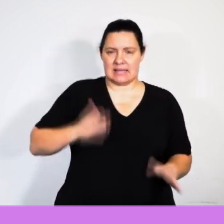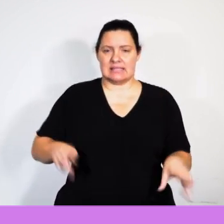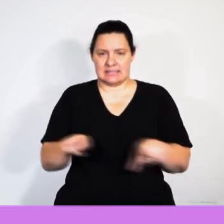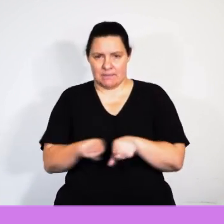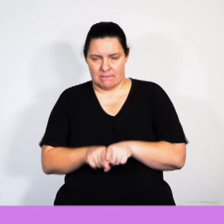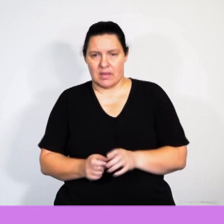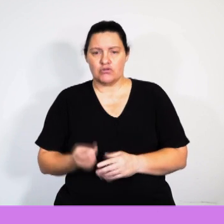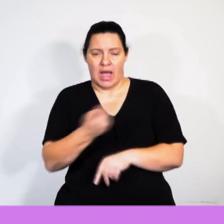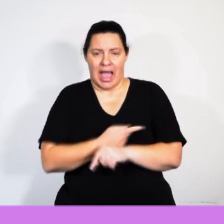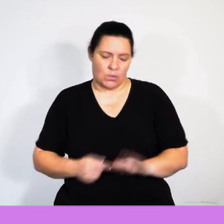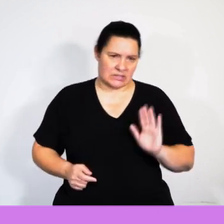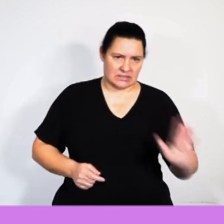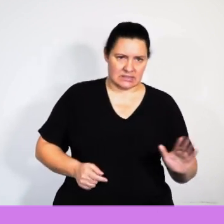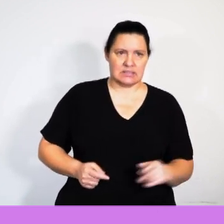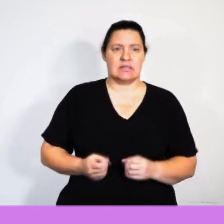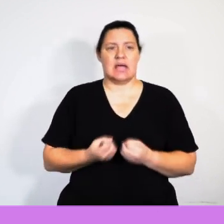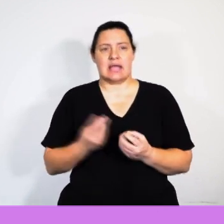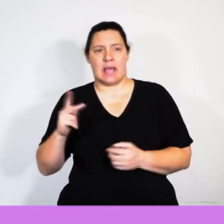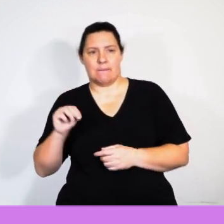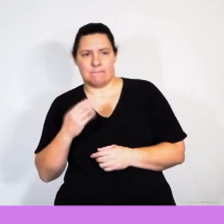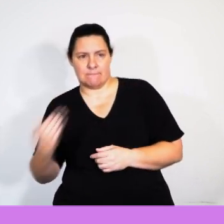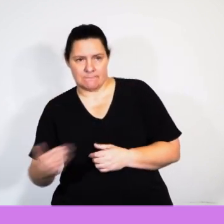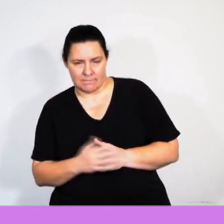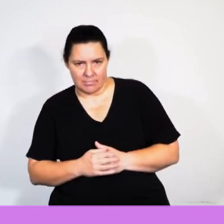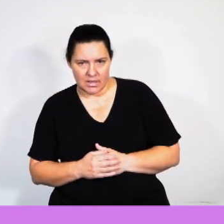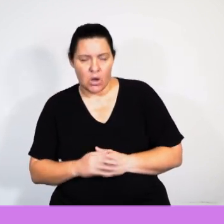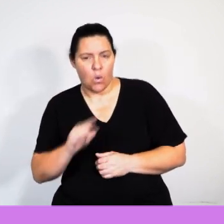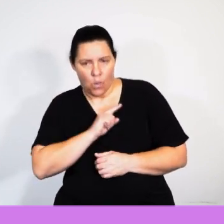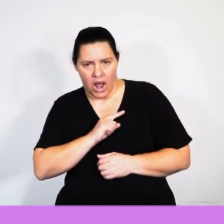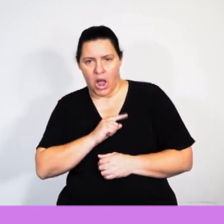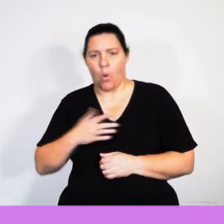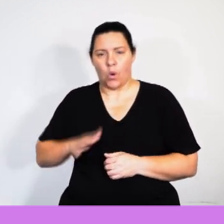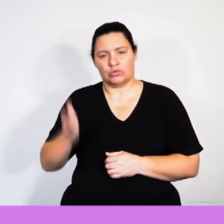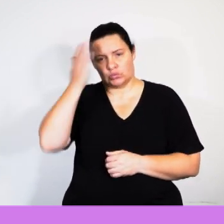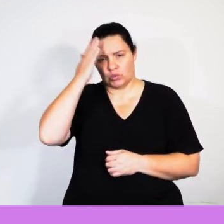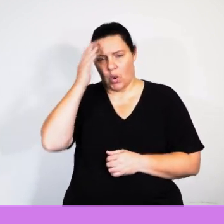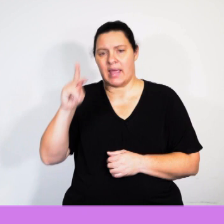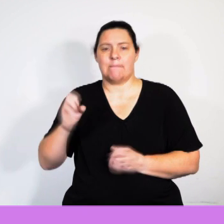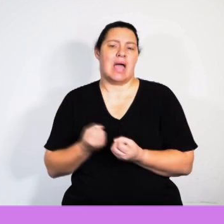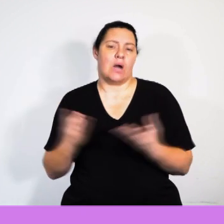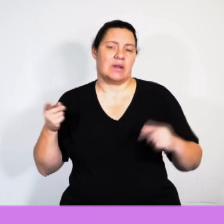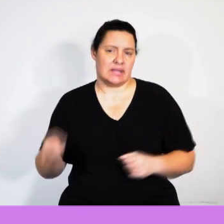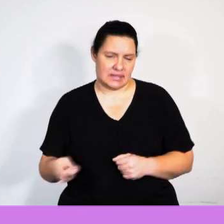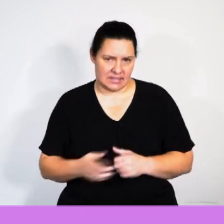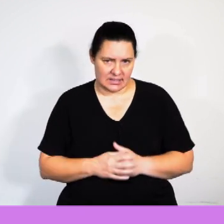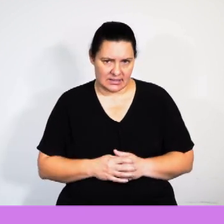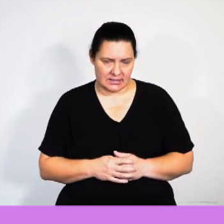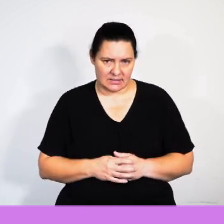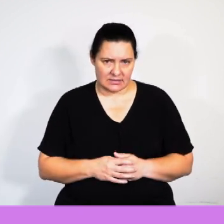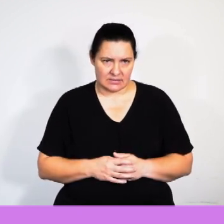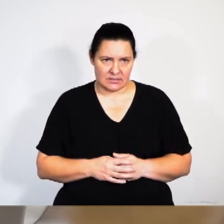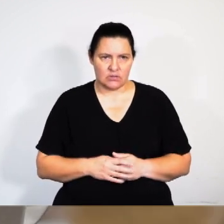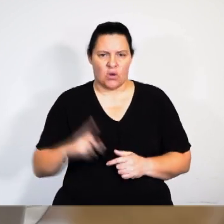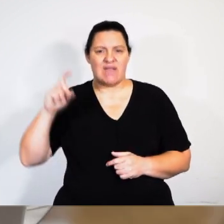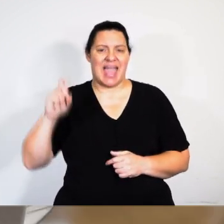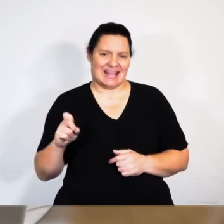same side, so hours will go this side. And here, because we are looking for the number of kilometers, we can refer